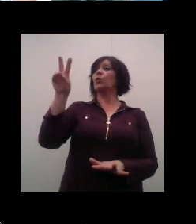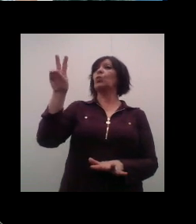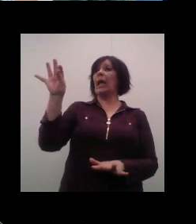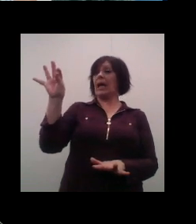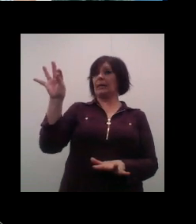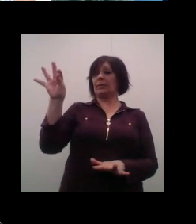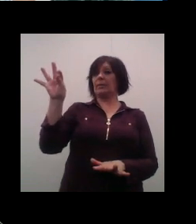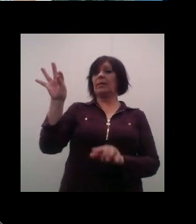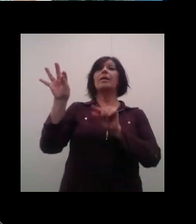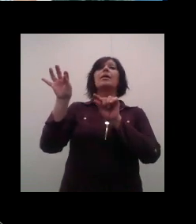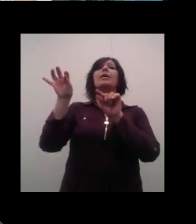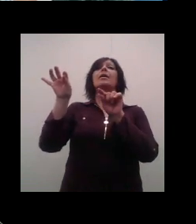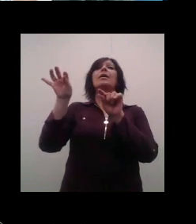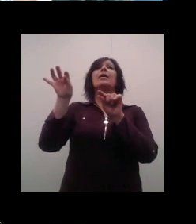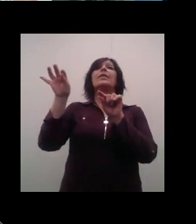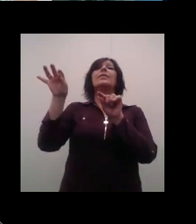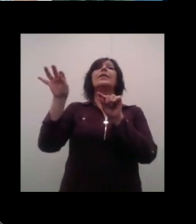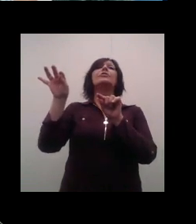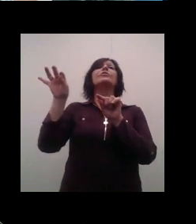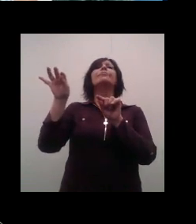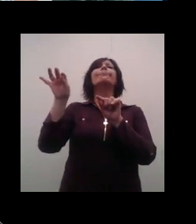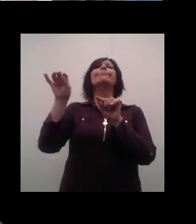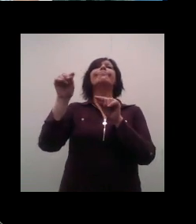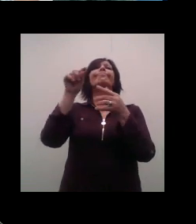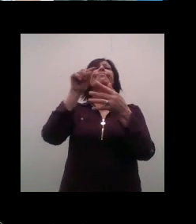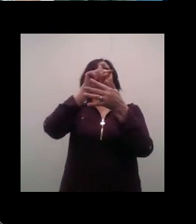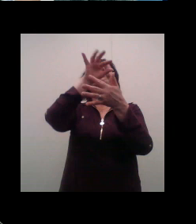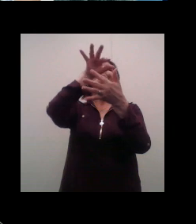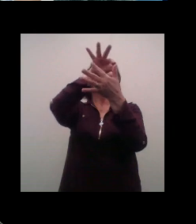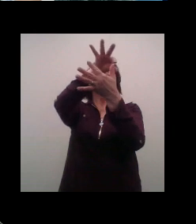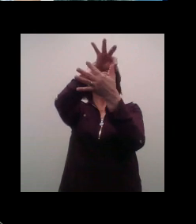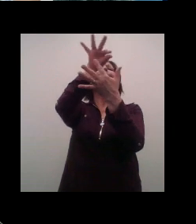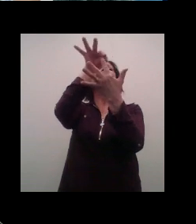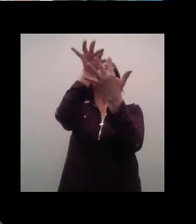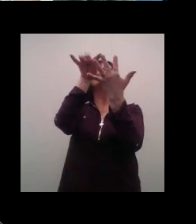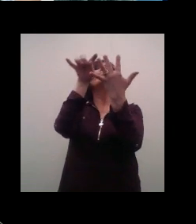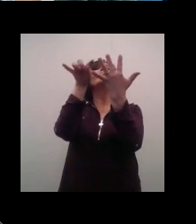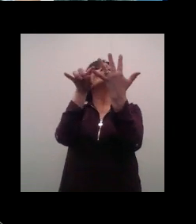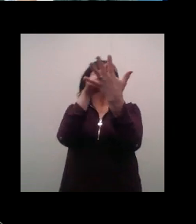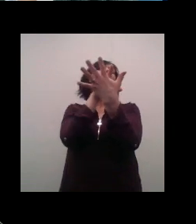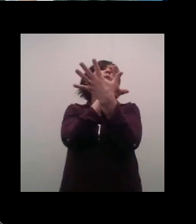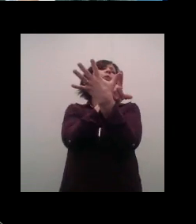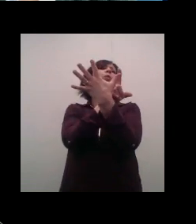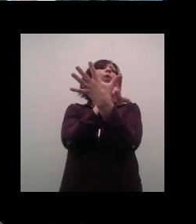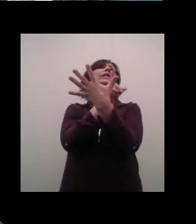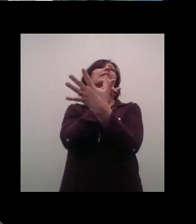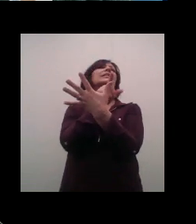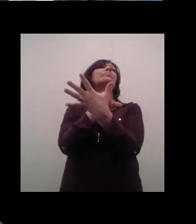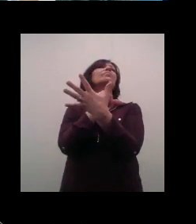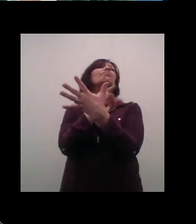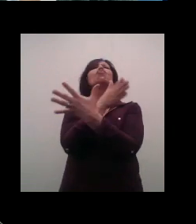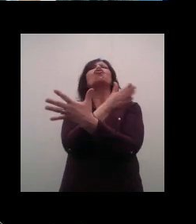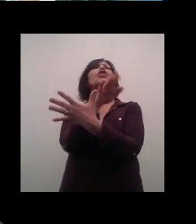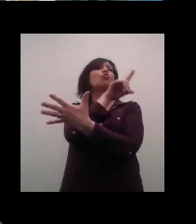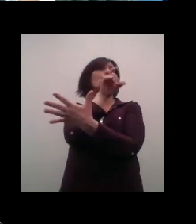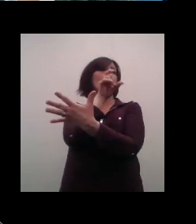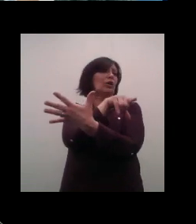858-2929, and then there's an option, a menu for various options. So option 1 is for general